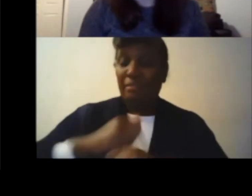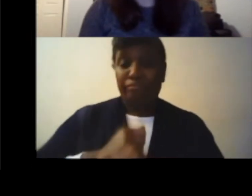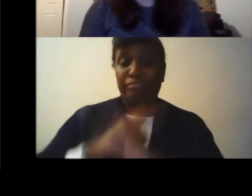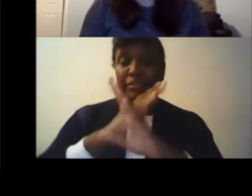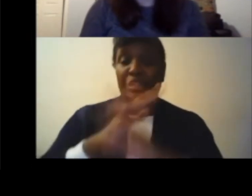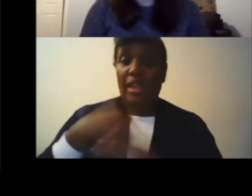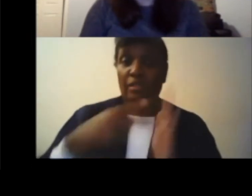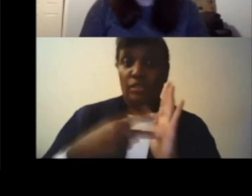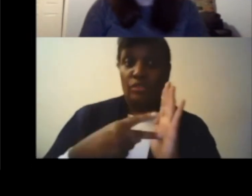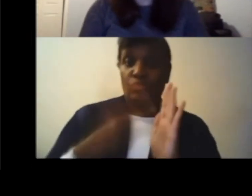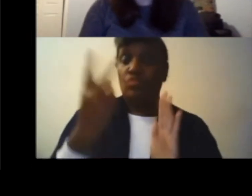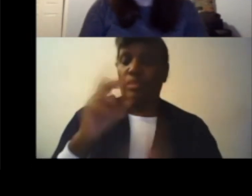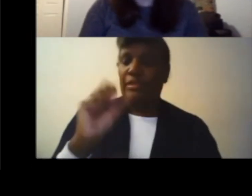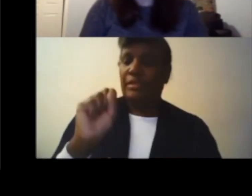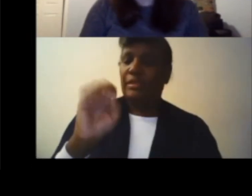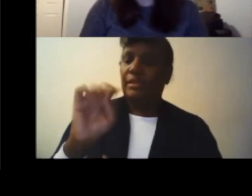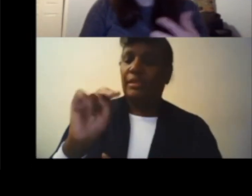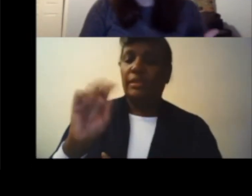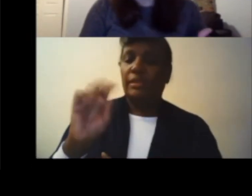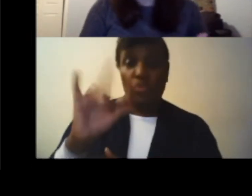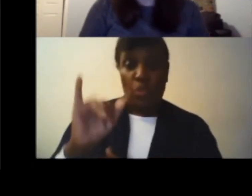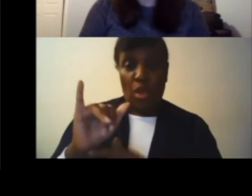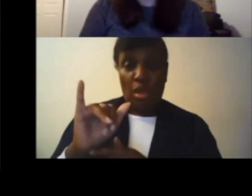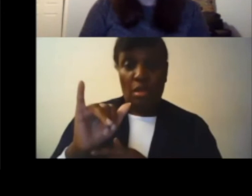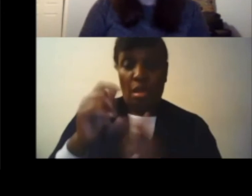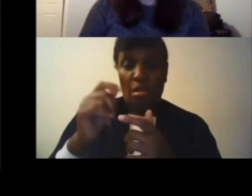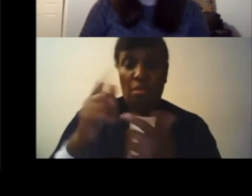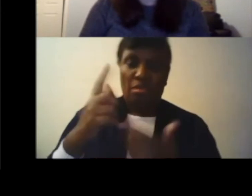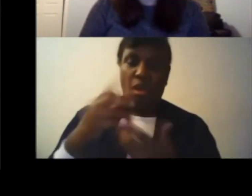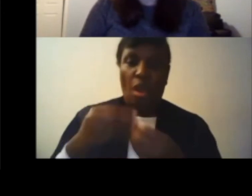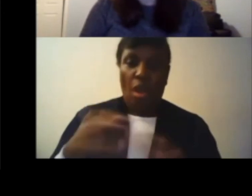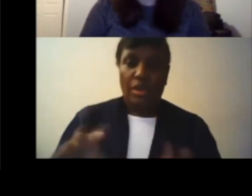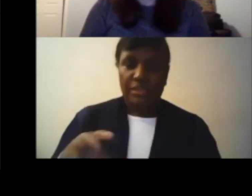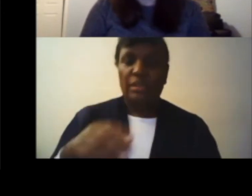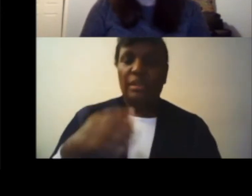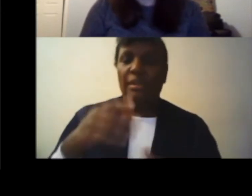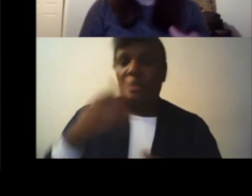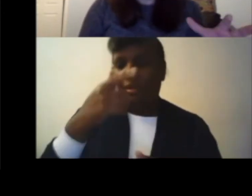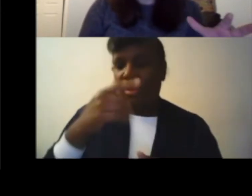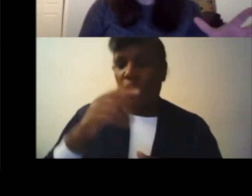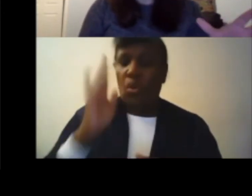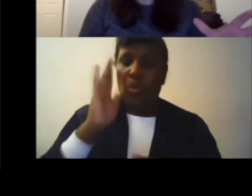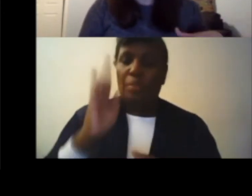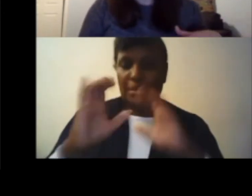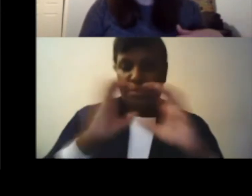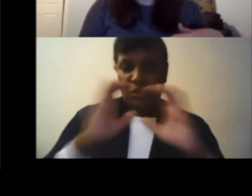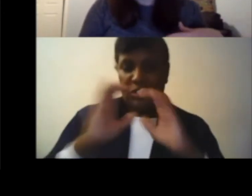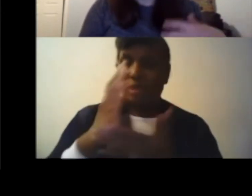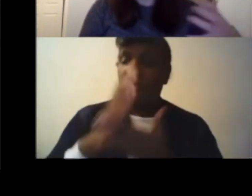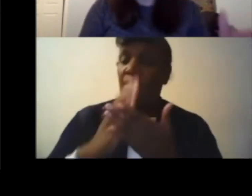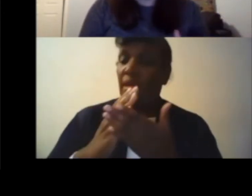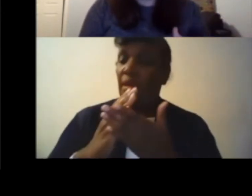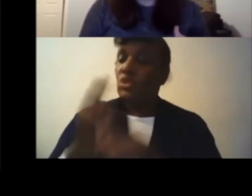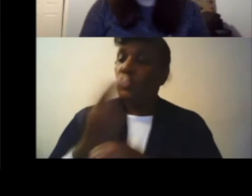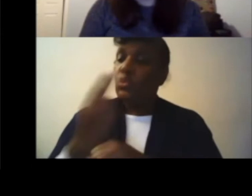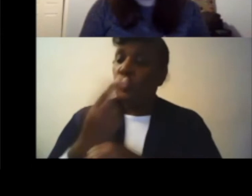is communication, that our kids may have unique communication needs. So some of our kids may be using a picture system paired with